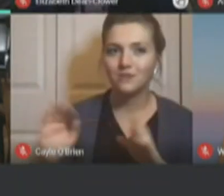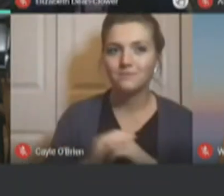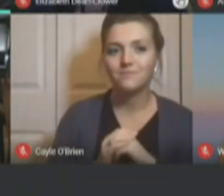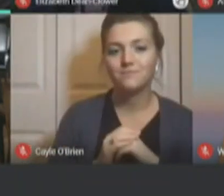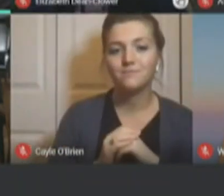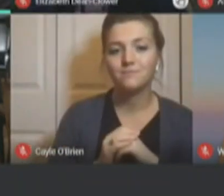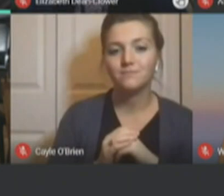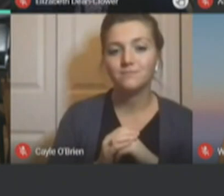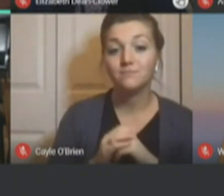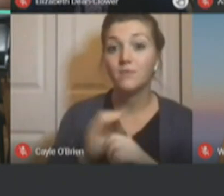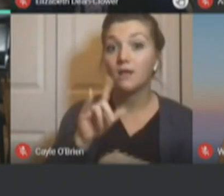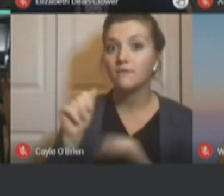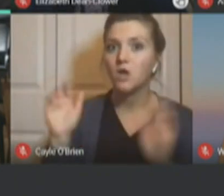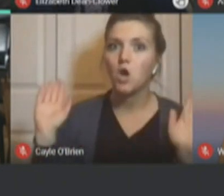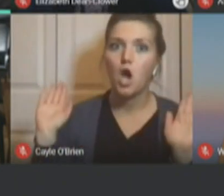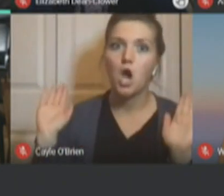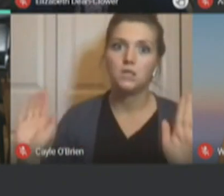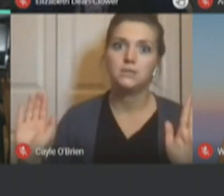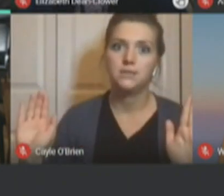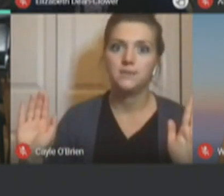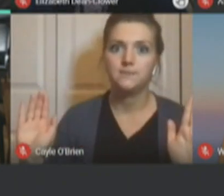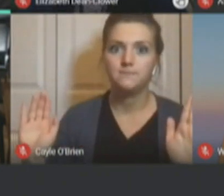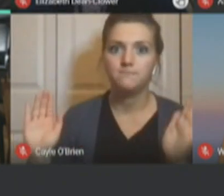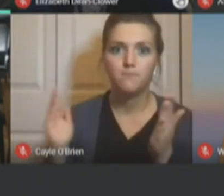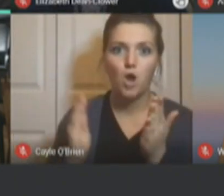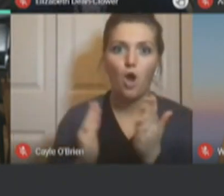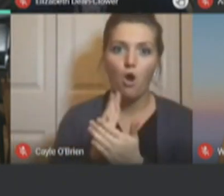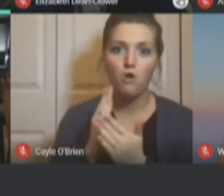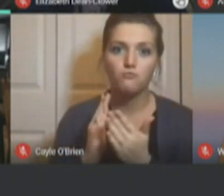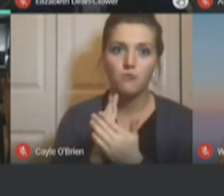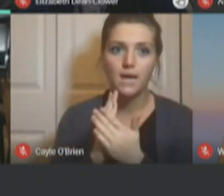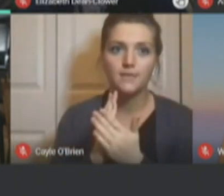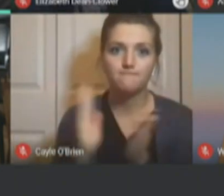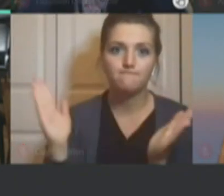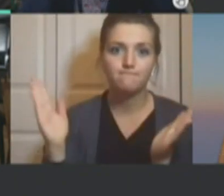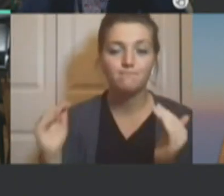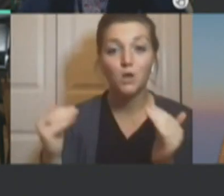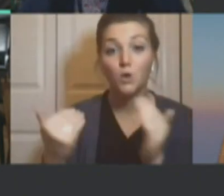Awesome. All right. New business.